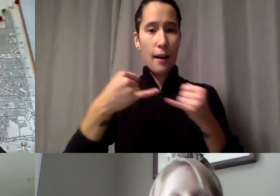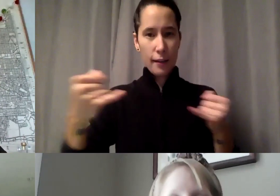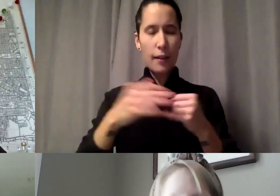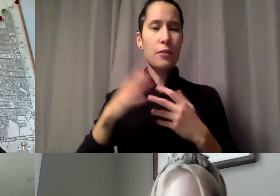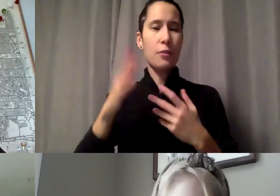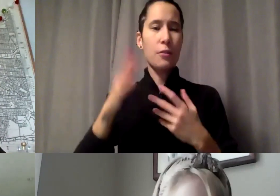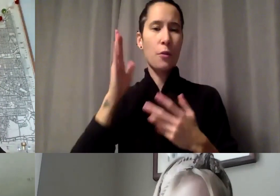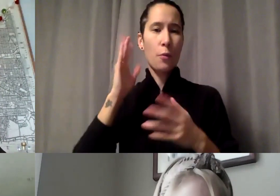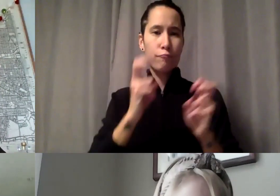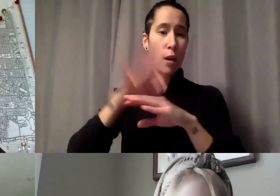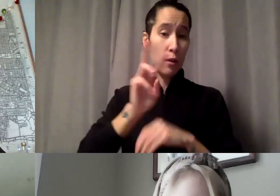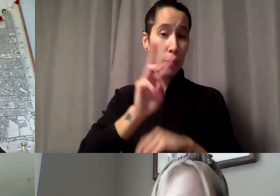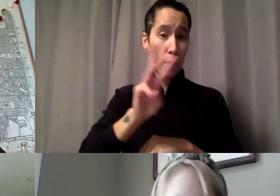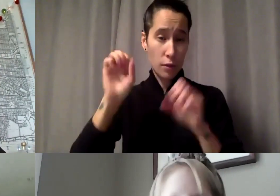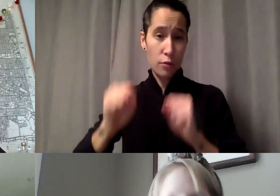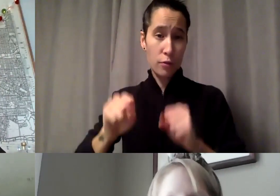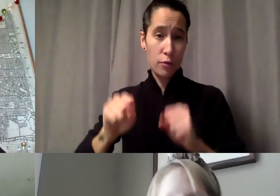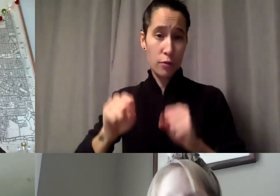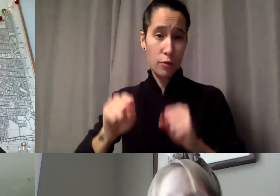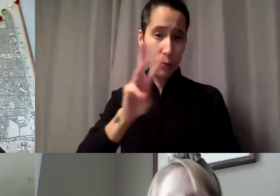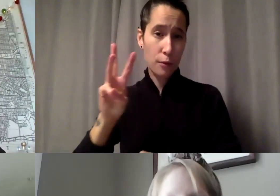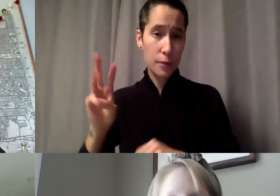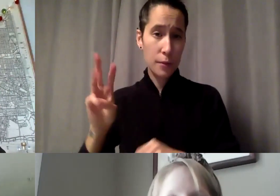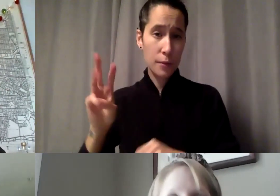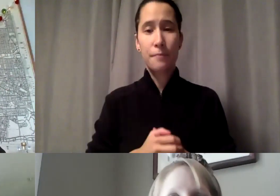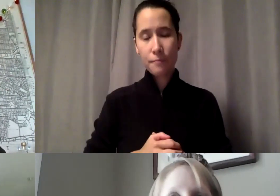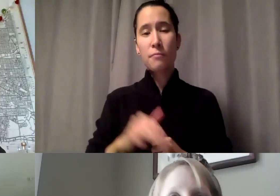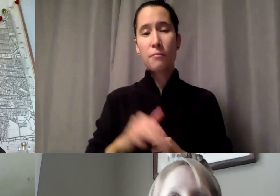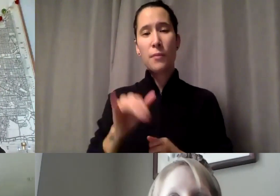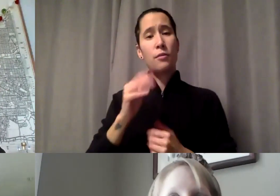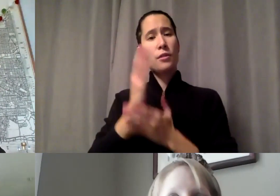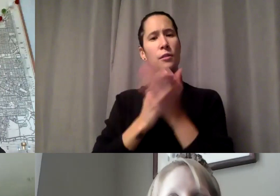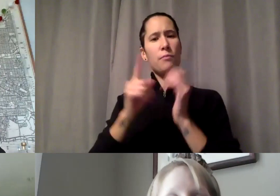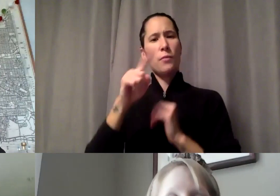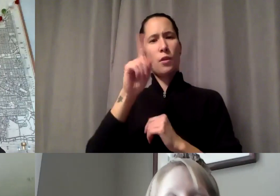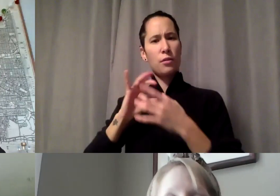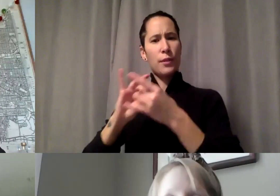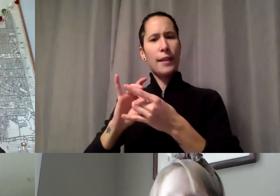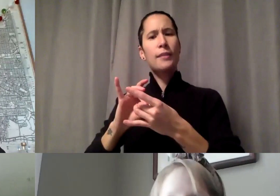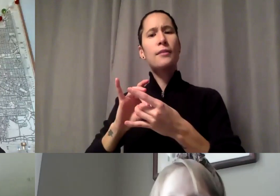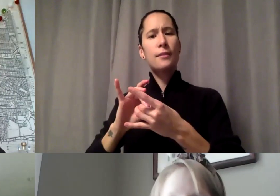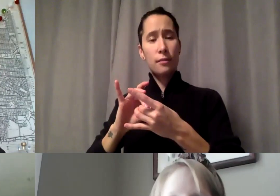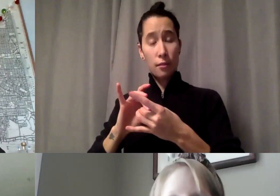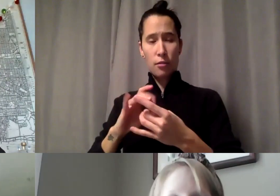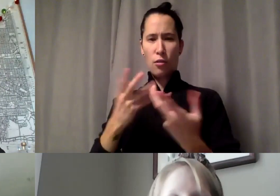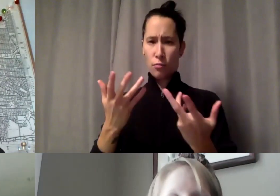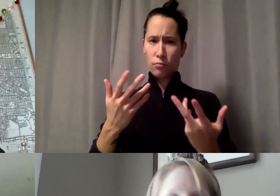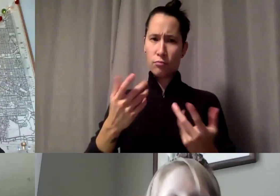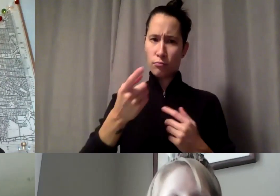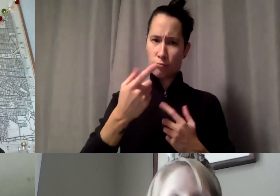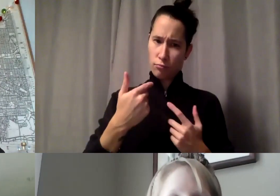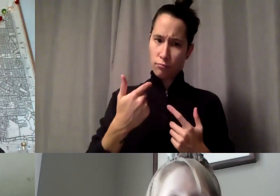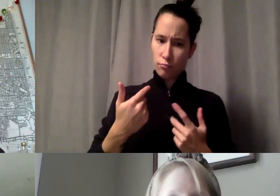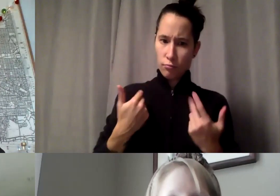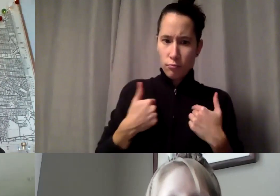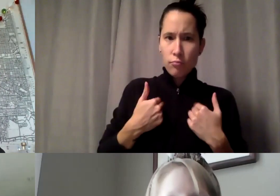But then additionally, we've had some questions about we're a sport, but we believe